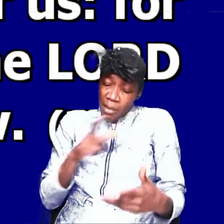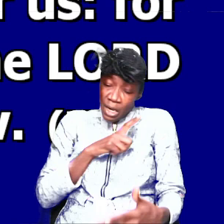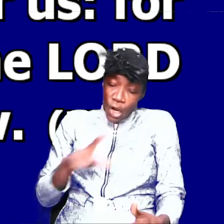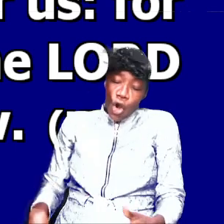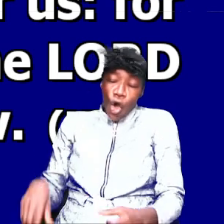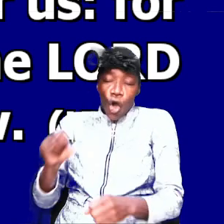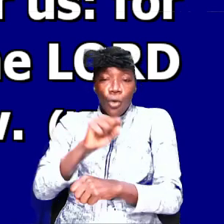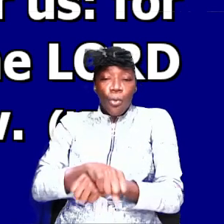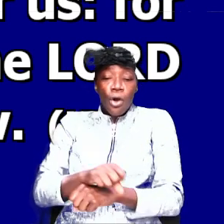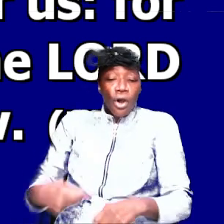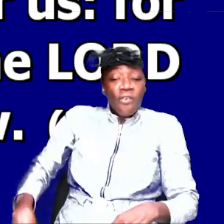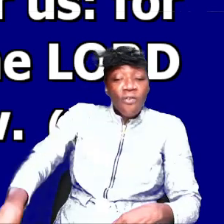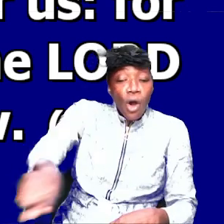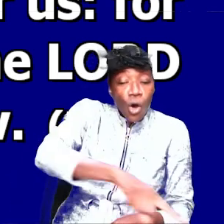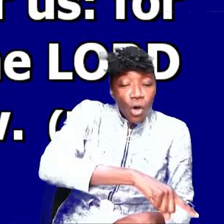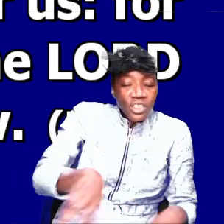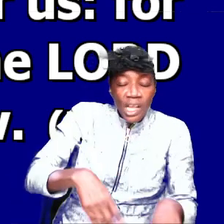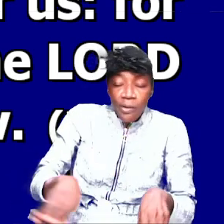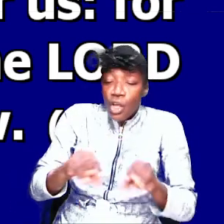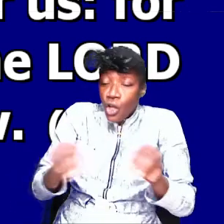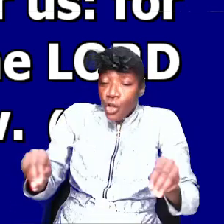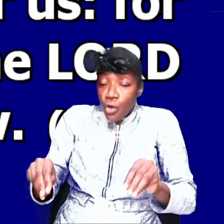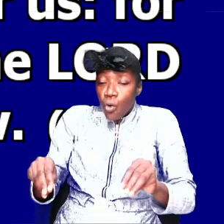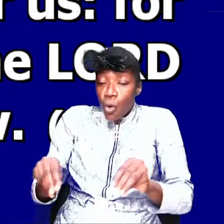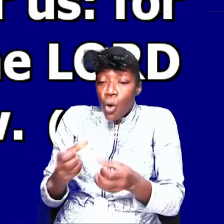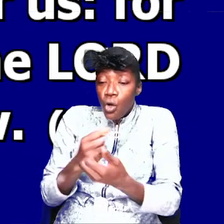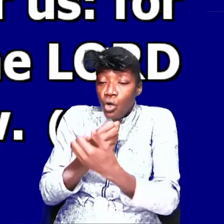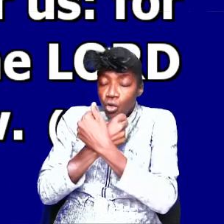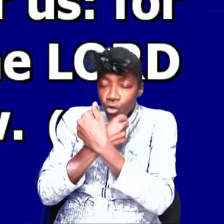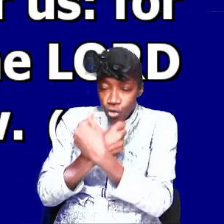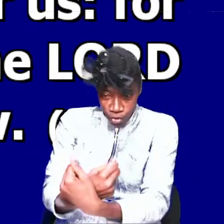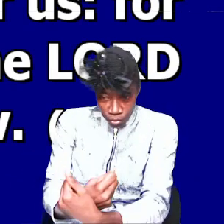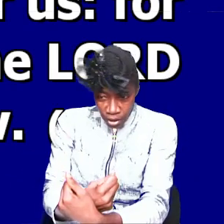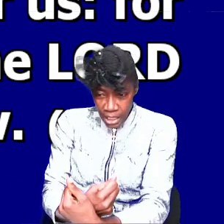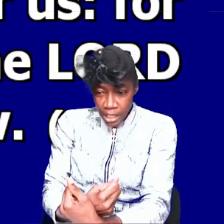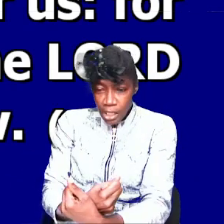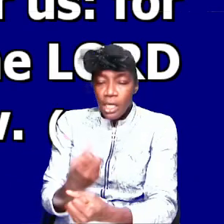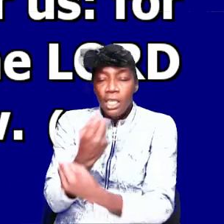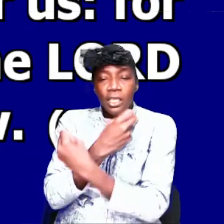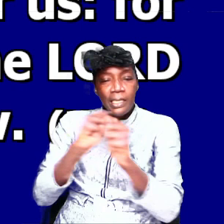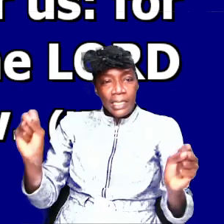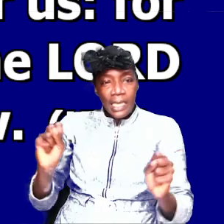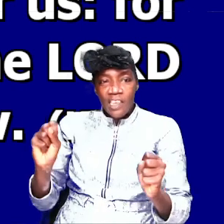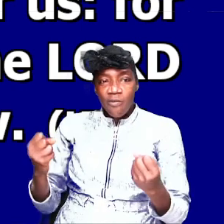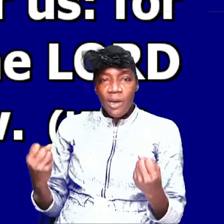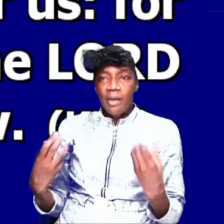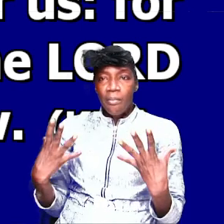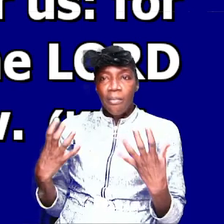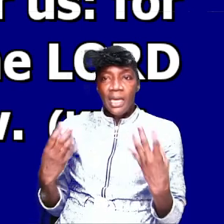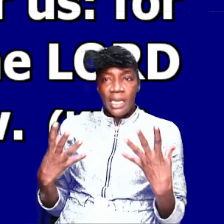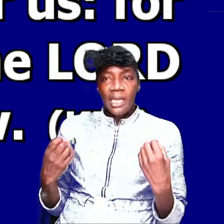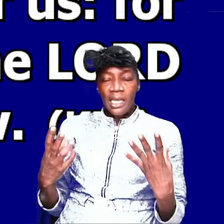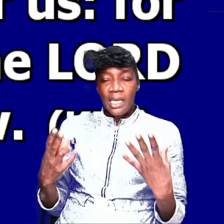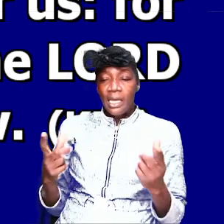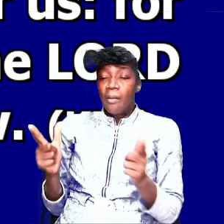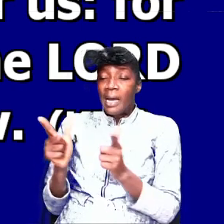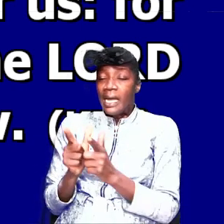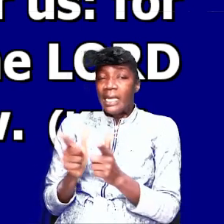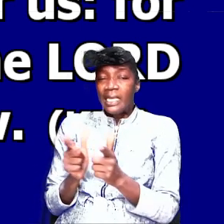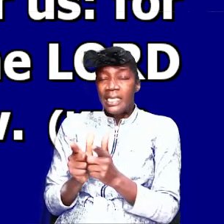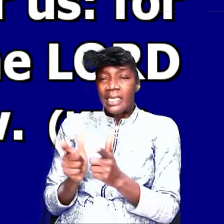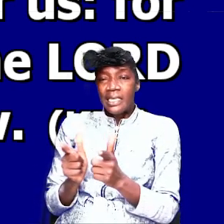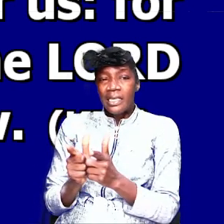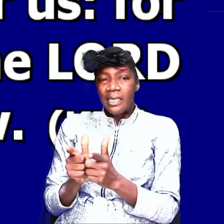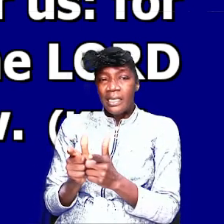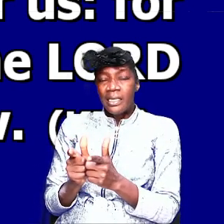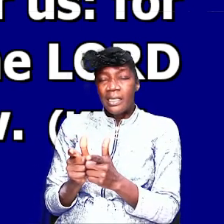is no restraint to the Lord to save by many or by few. So really